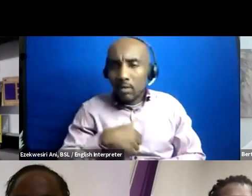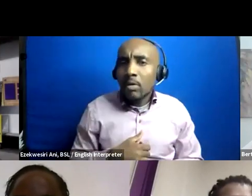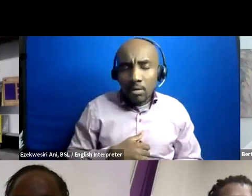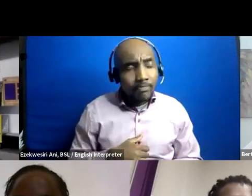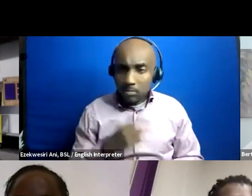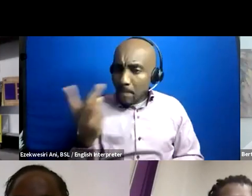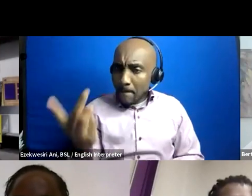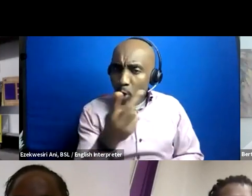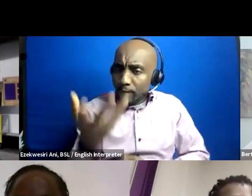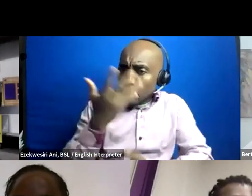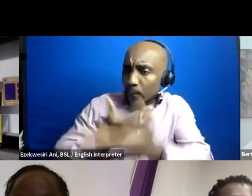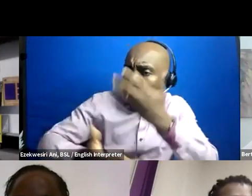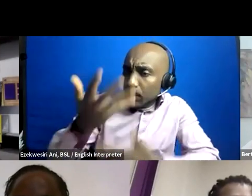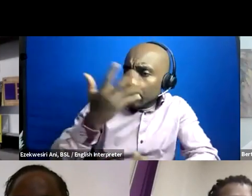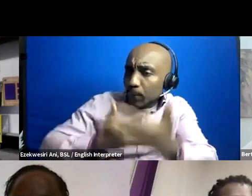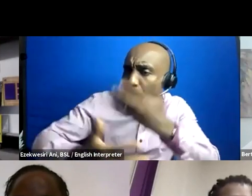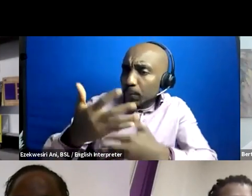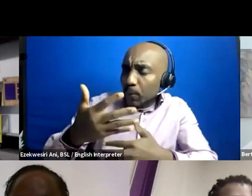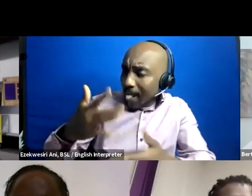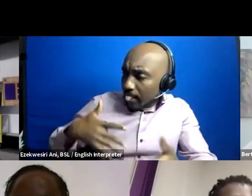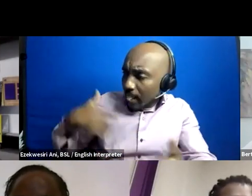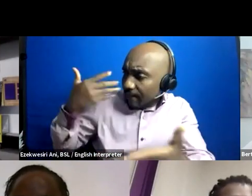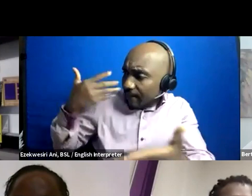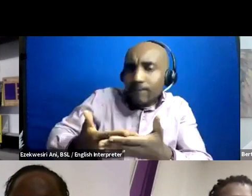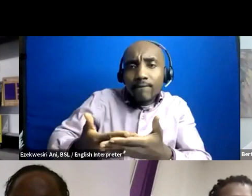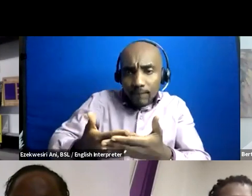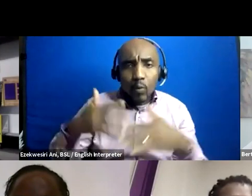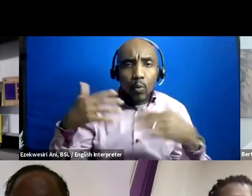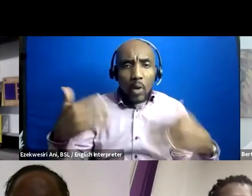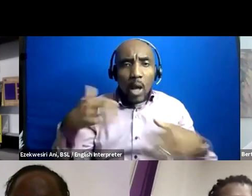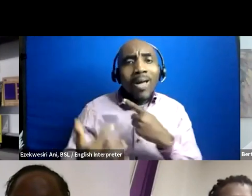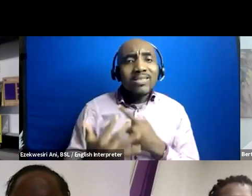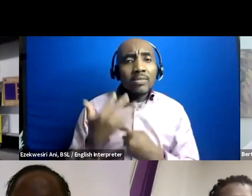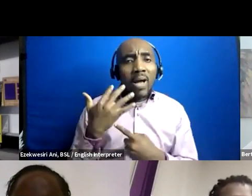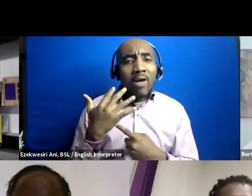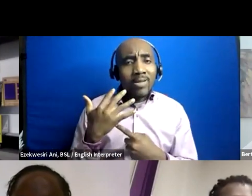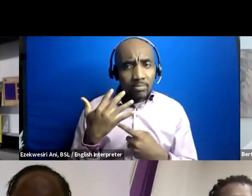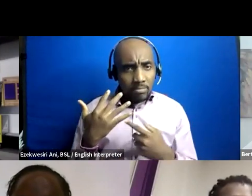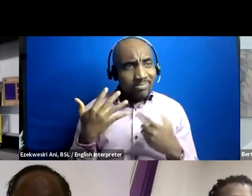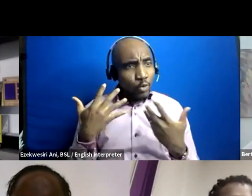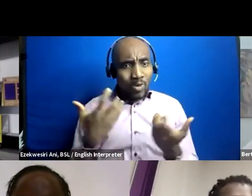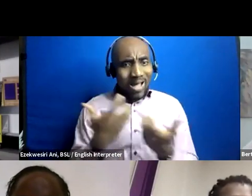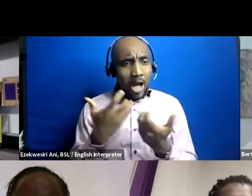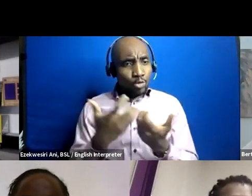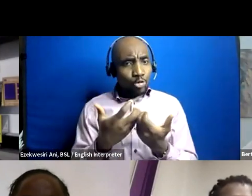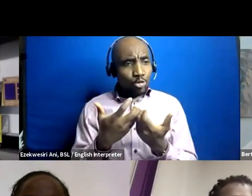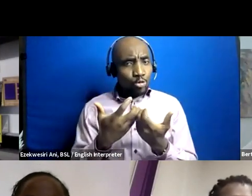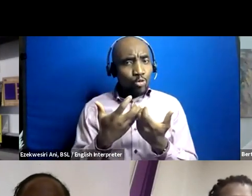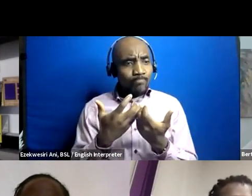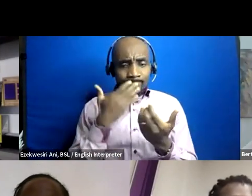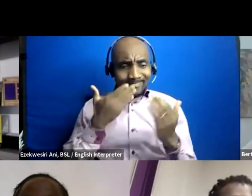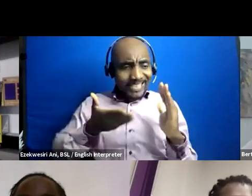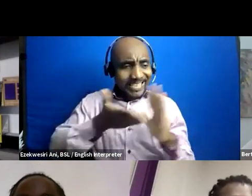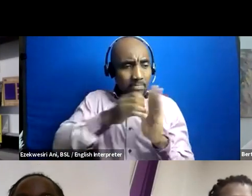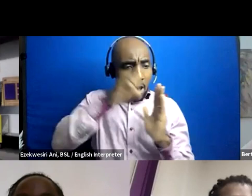hearing your stories and what a difference you are making in kind of addressing this stigma, like you were describing,